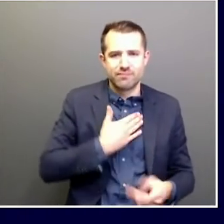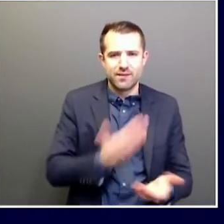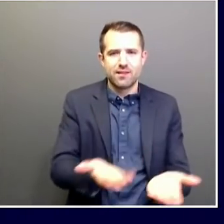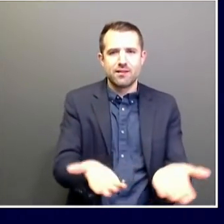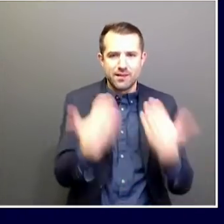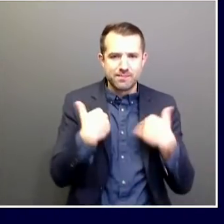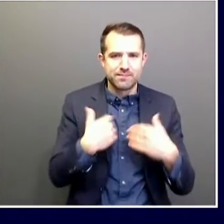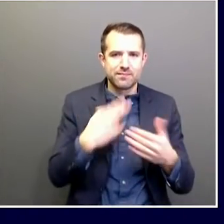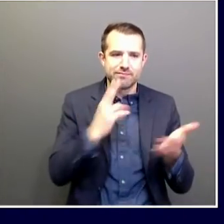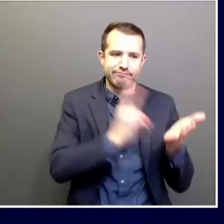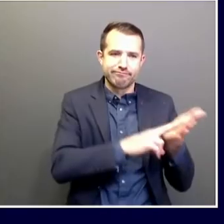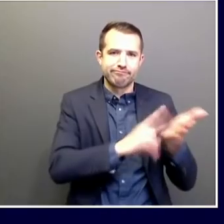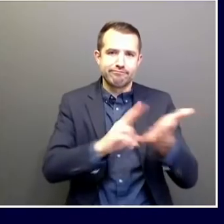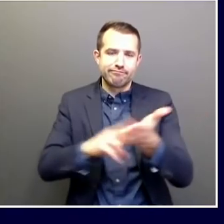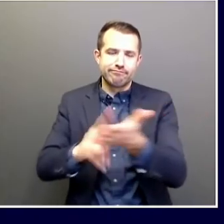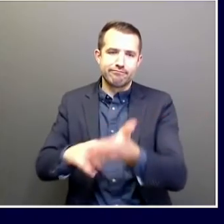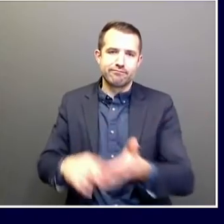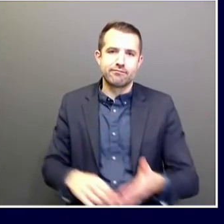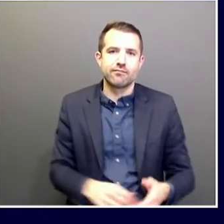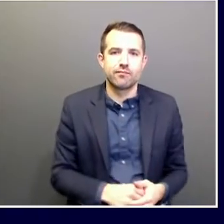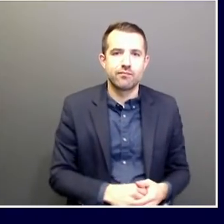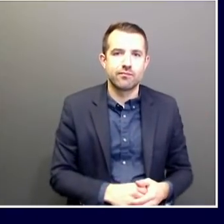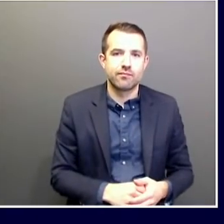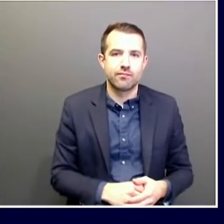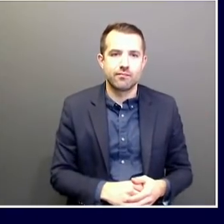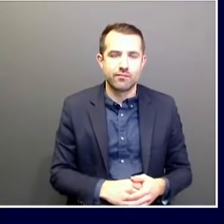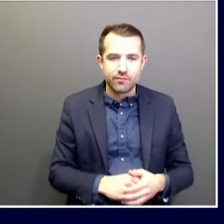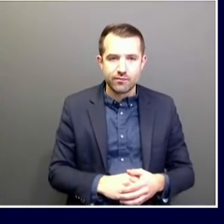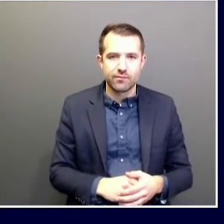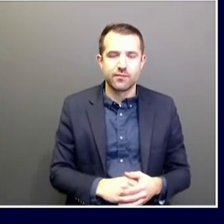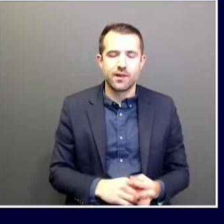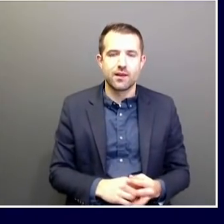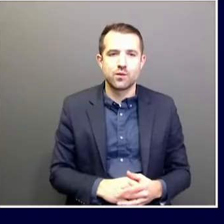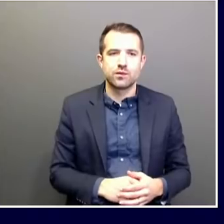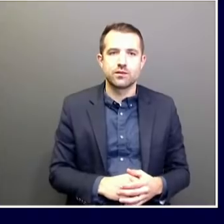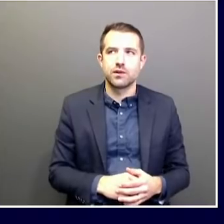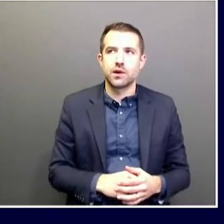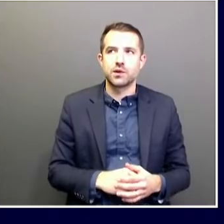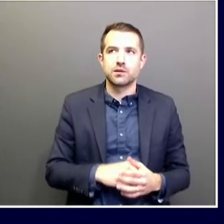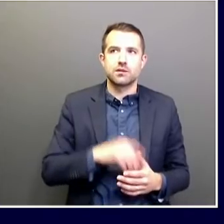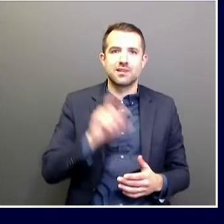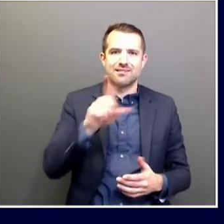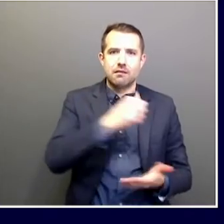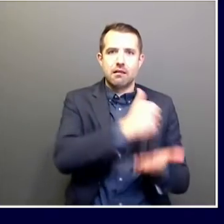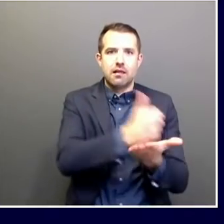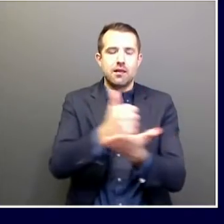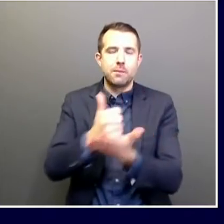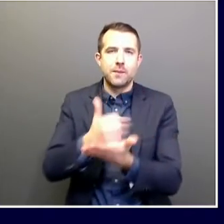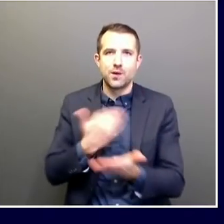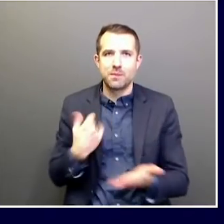please register at Maine Responds. We do need your help. Thank you.